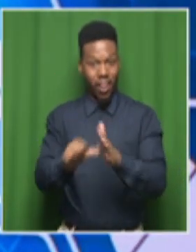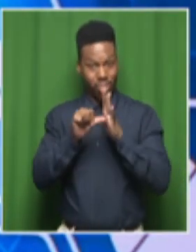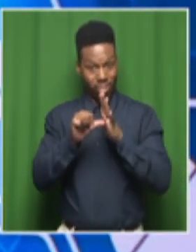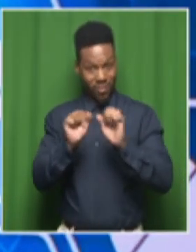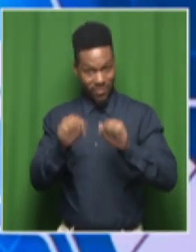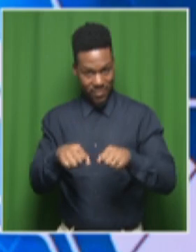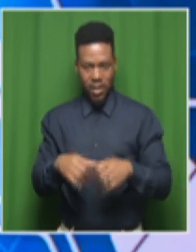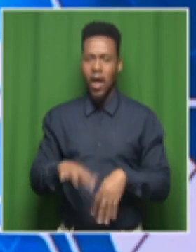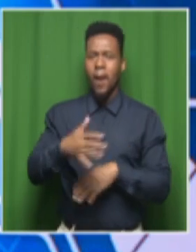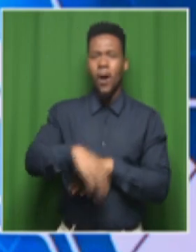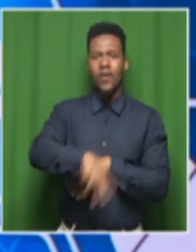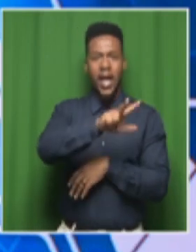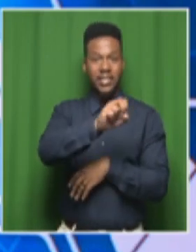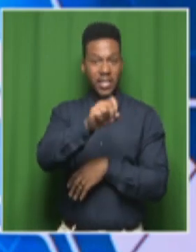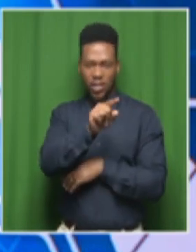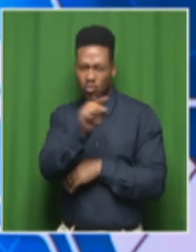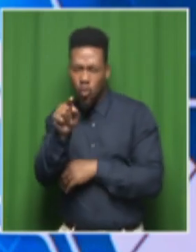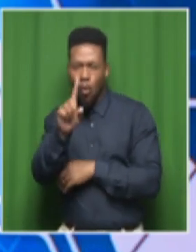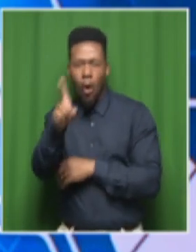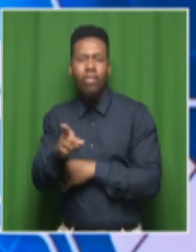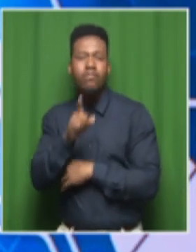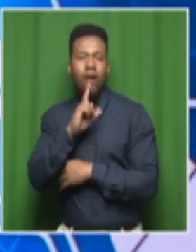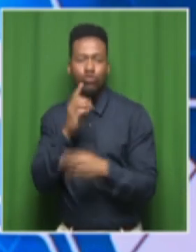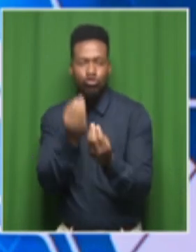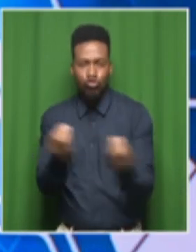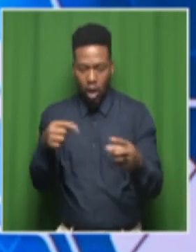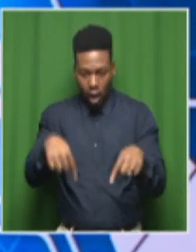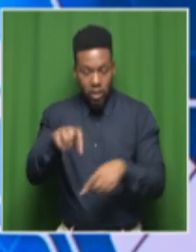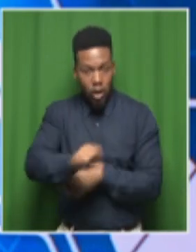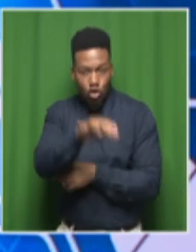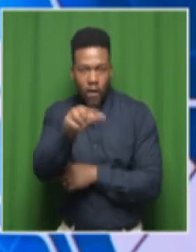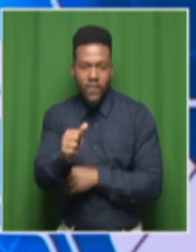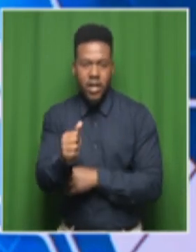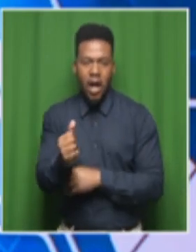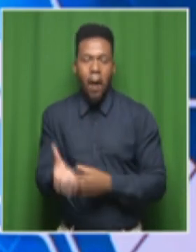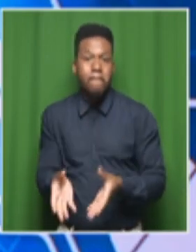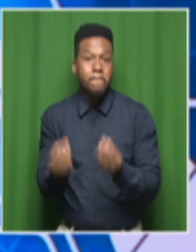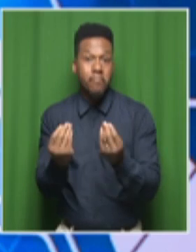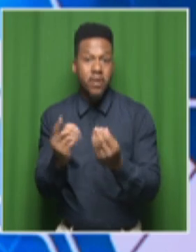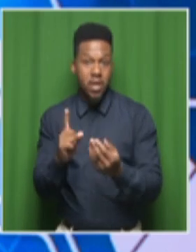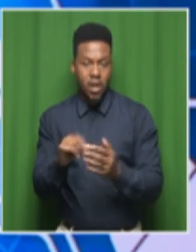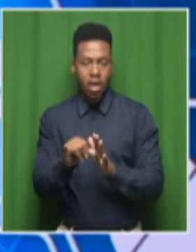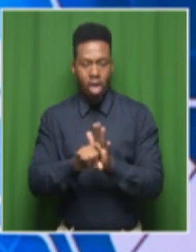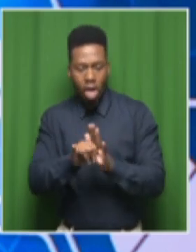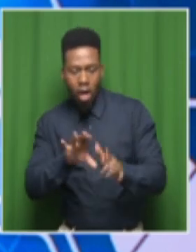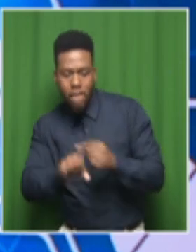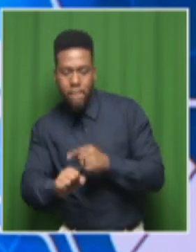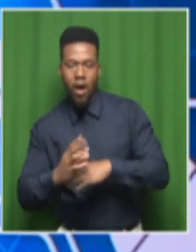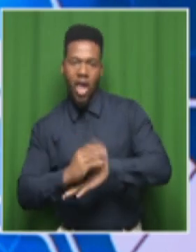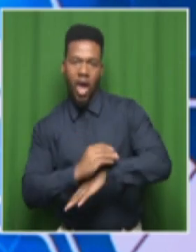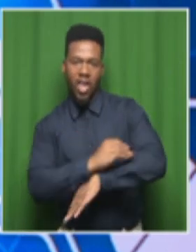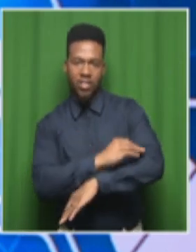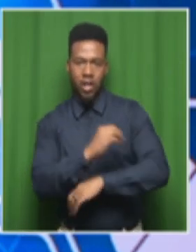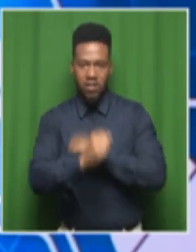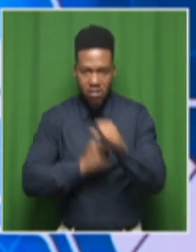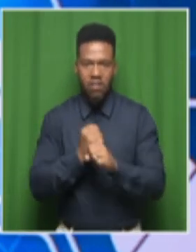to 1,000 South African children are diagnosed with cancer annually. However, it is estimated that half of the children